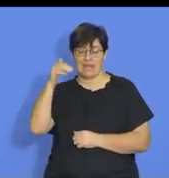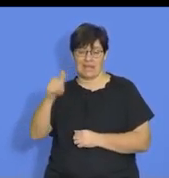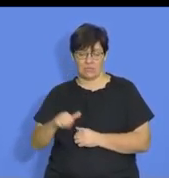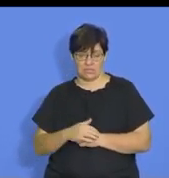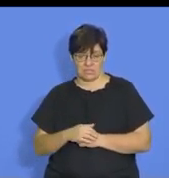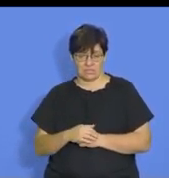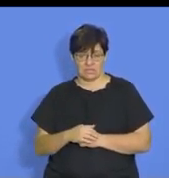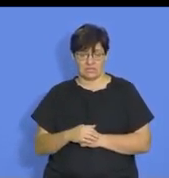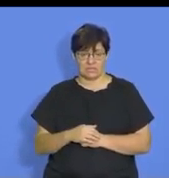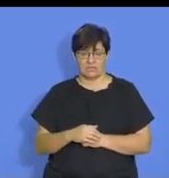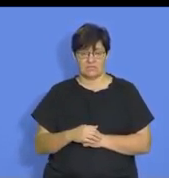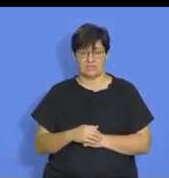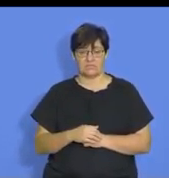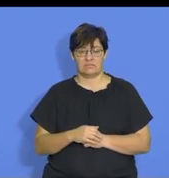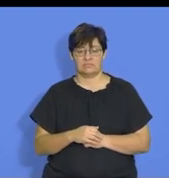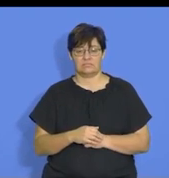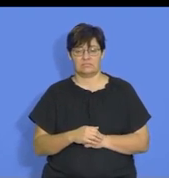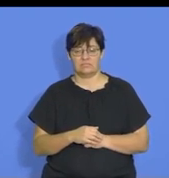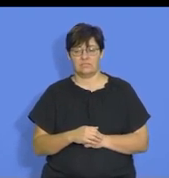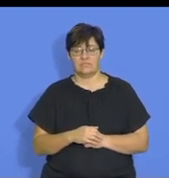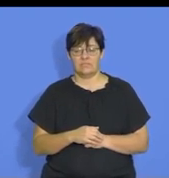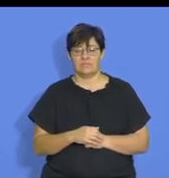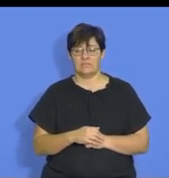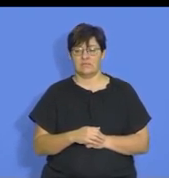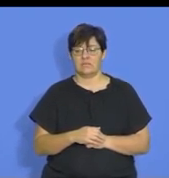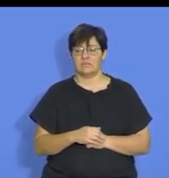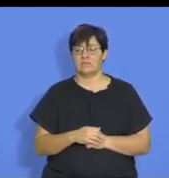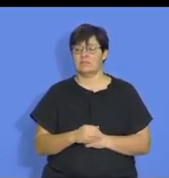And account credit is your bank account.